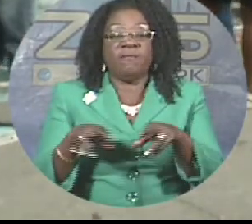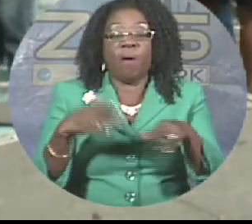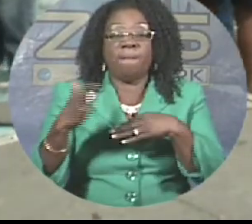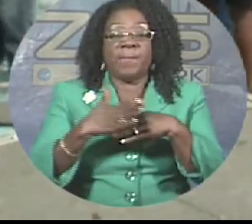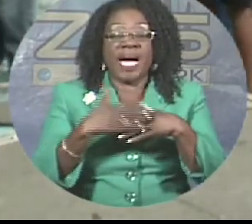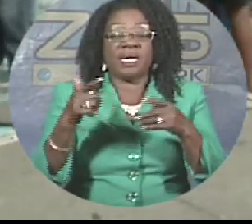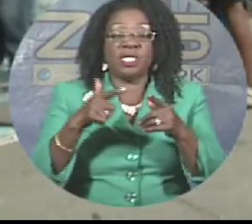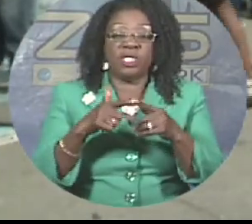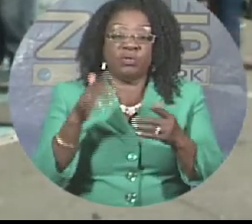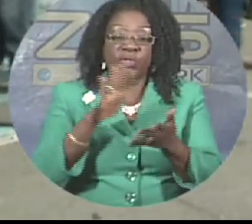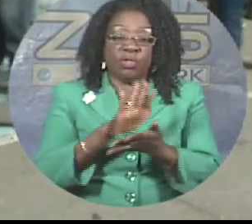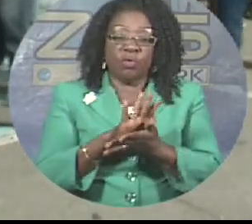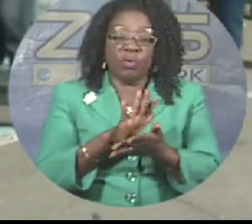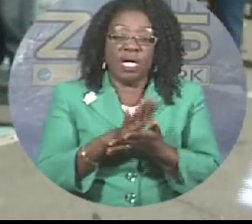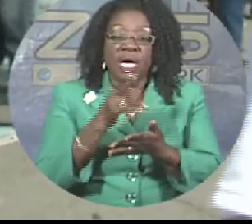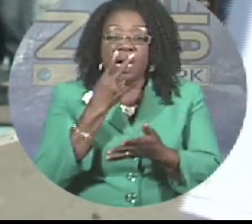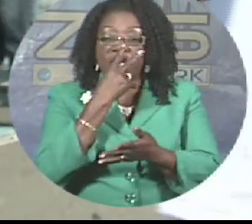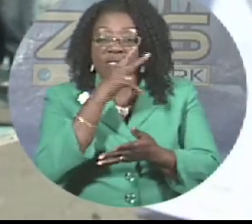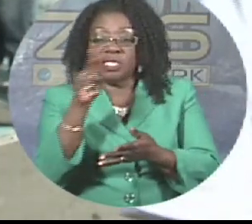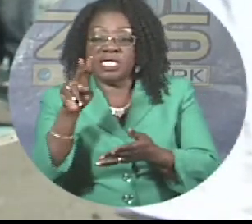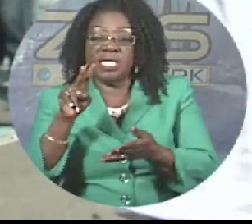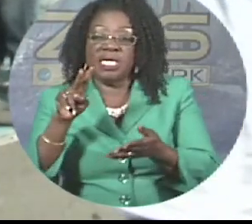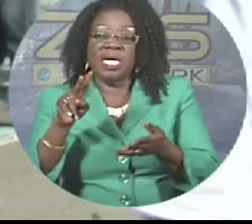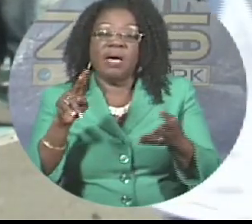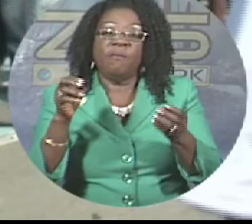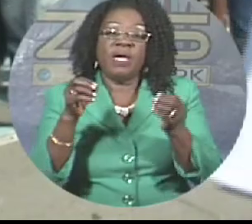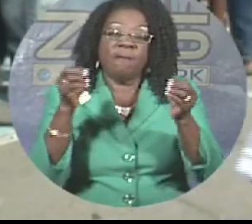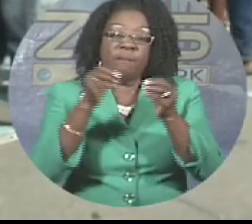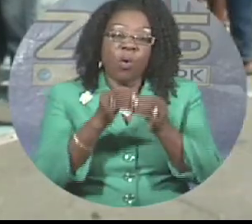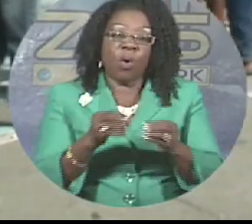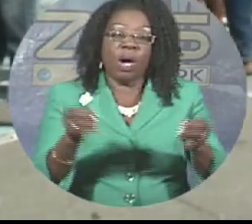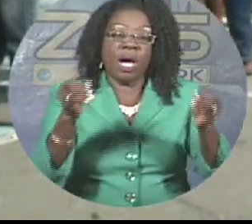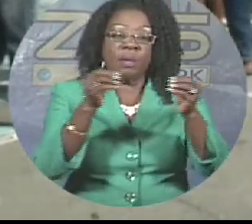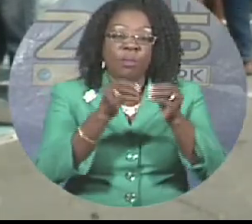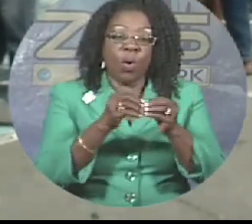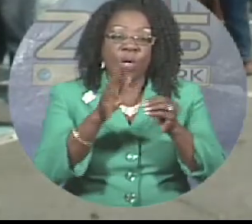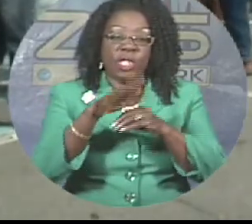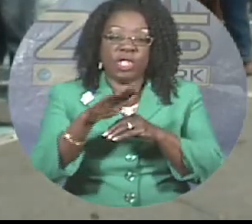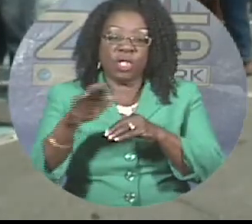seen that the number of kids have actually grown since we started this. And we've added a few events to it.